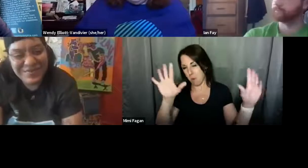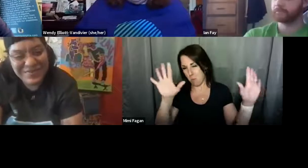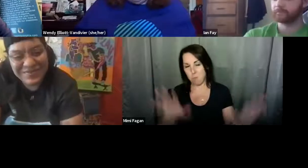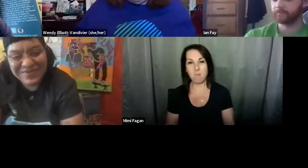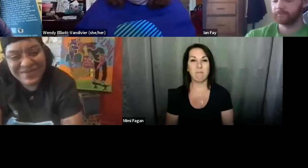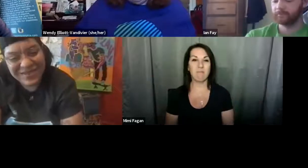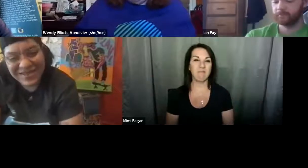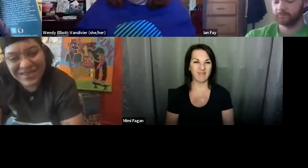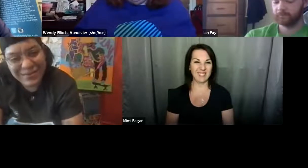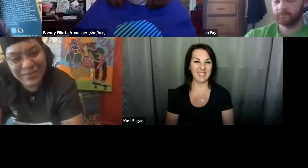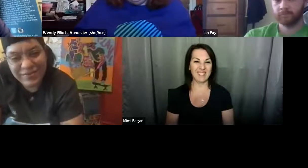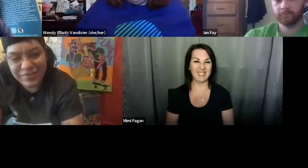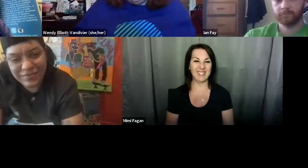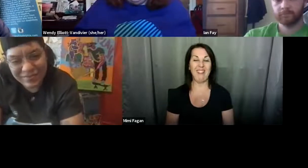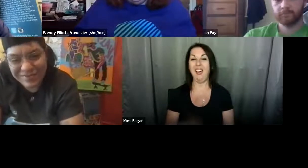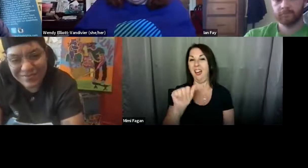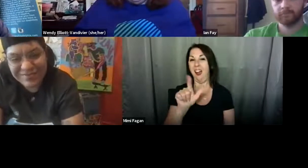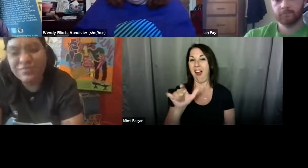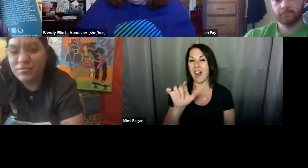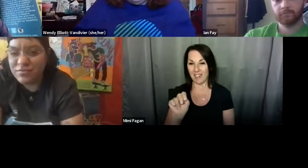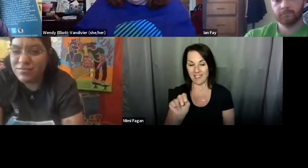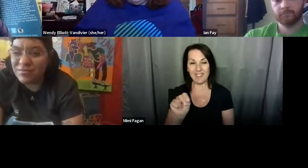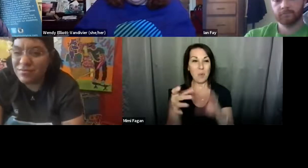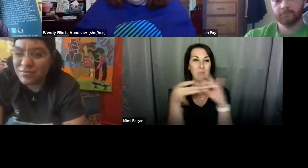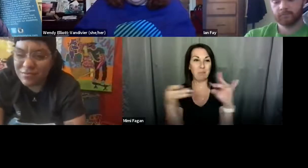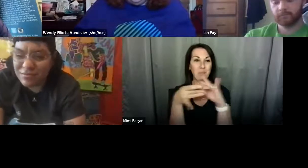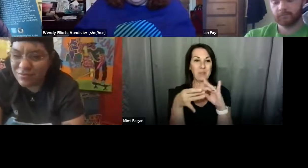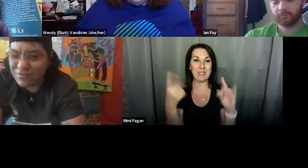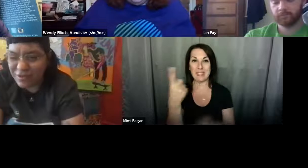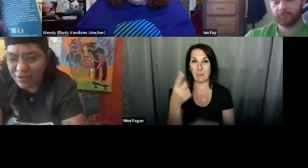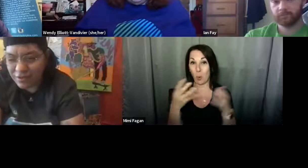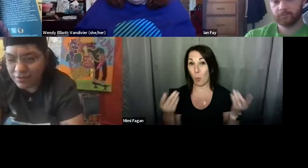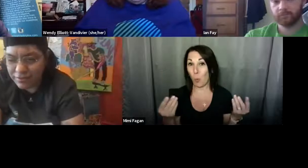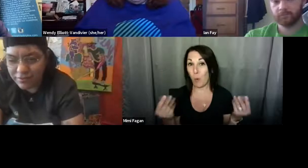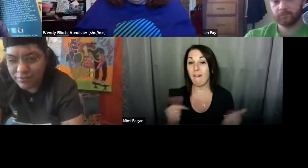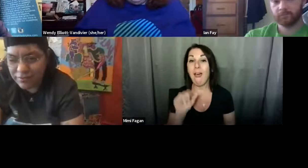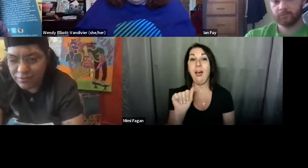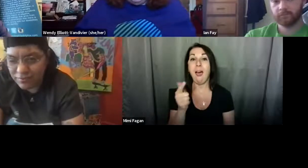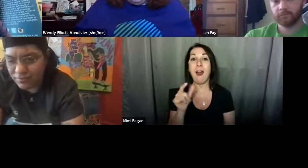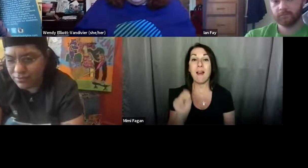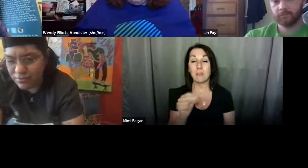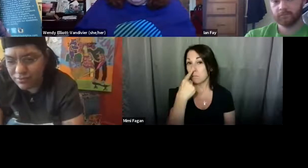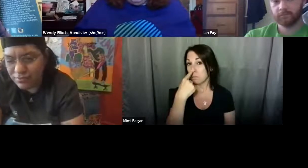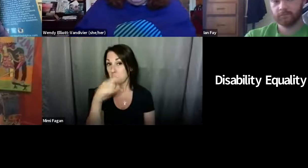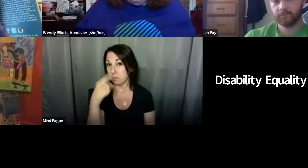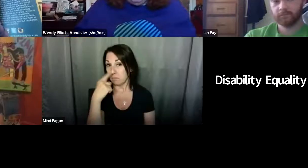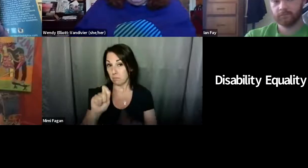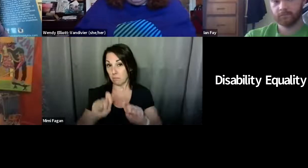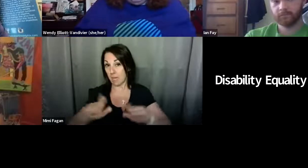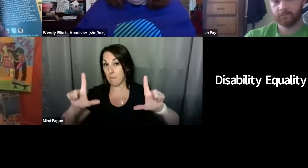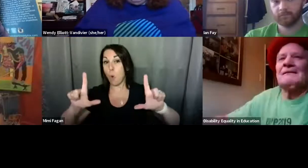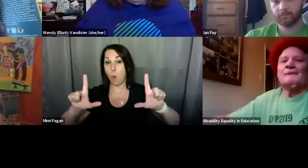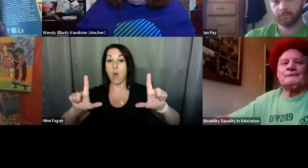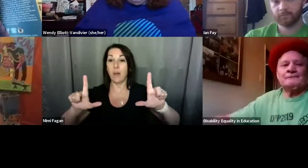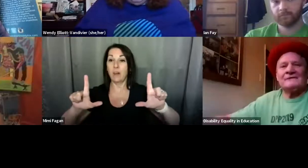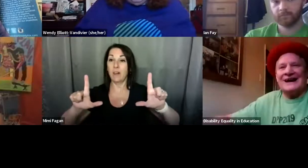Yes. So Alan would like to jump in and say something very quickly. Alan, can you turn your camera on for